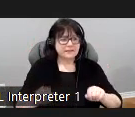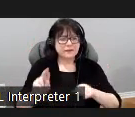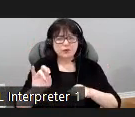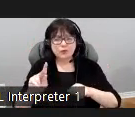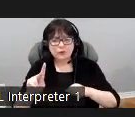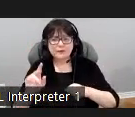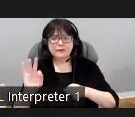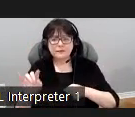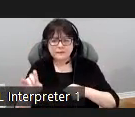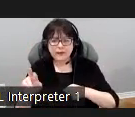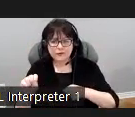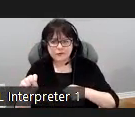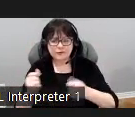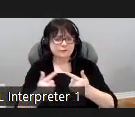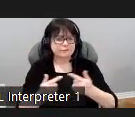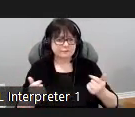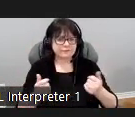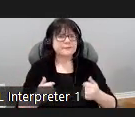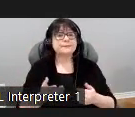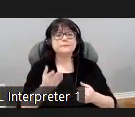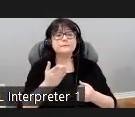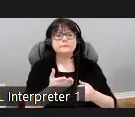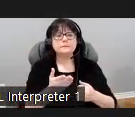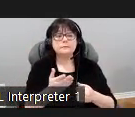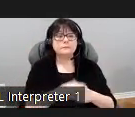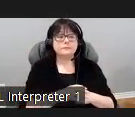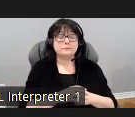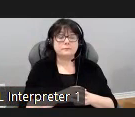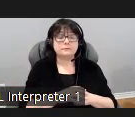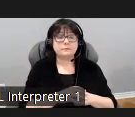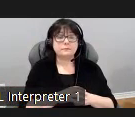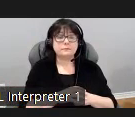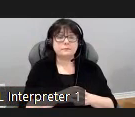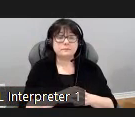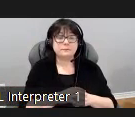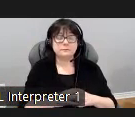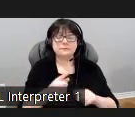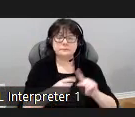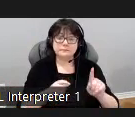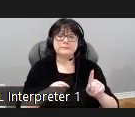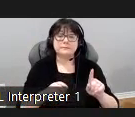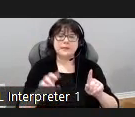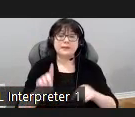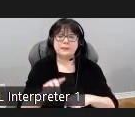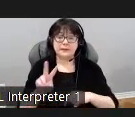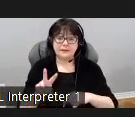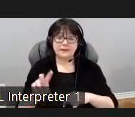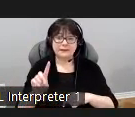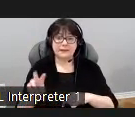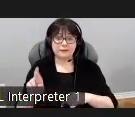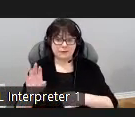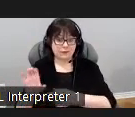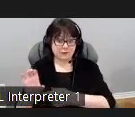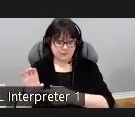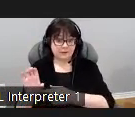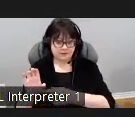factors. This is from the Domestic Violence Death Review Committee in Ontario, looking at cases reviewed over many